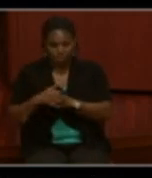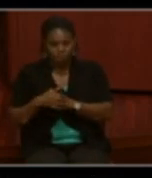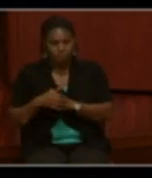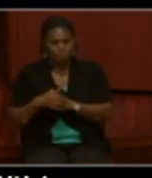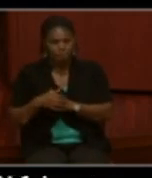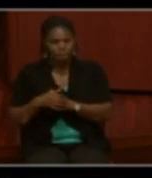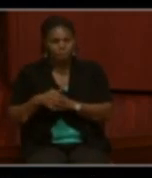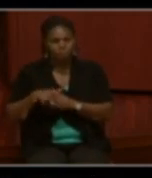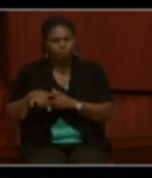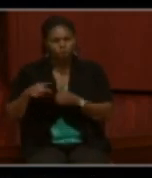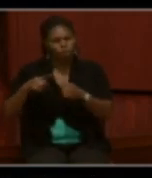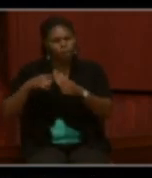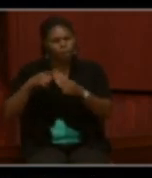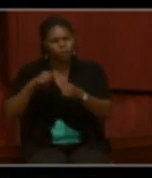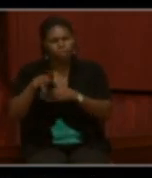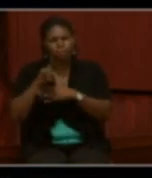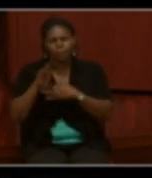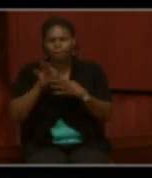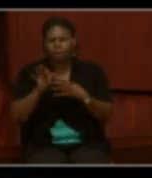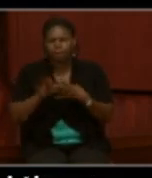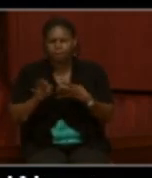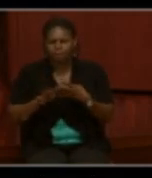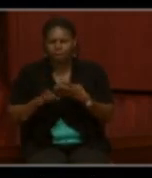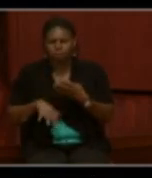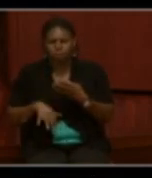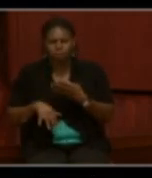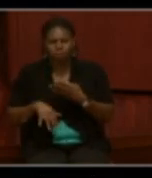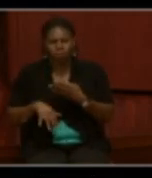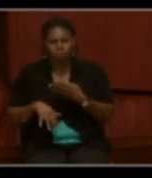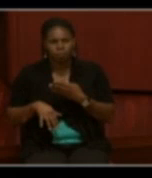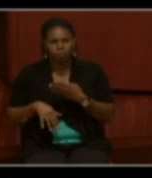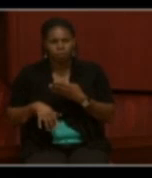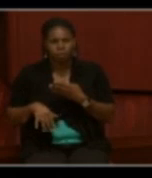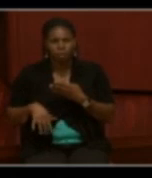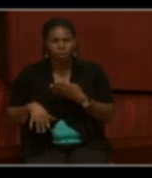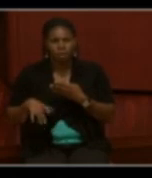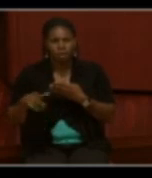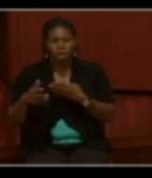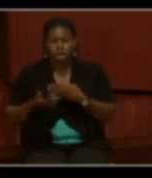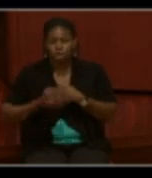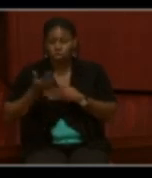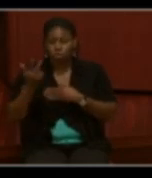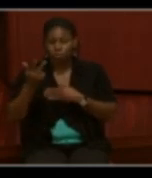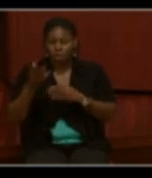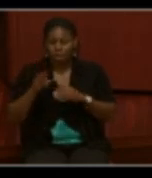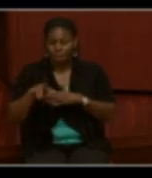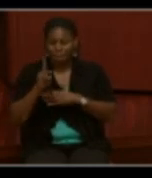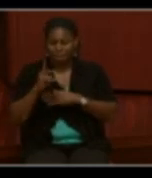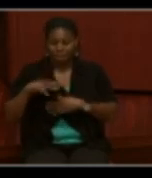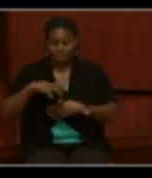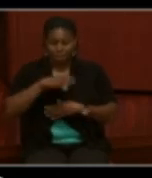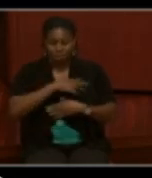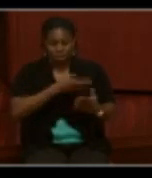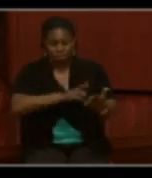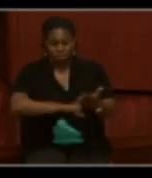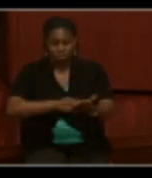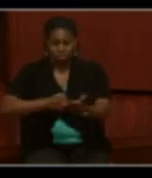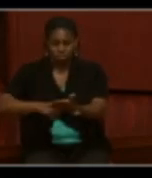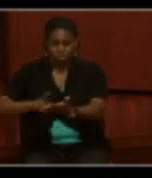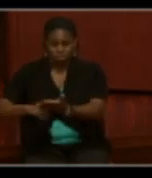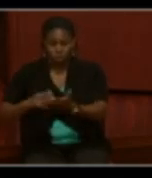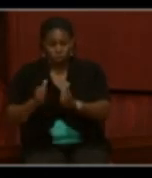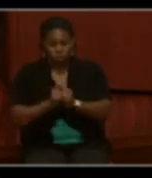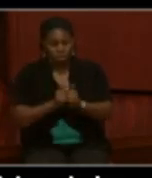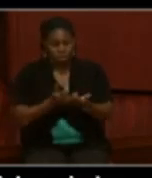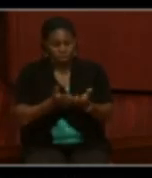On this first Freedman's Bank account, it states, a draft signed by three of the banking committee, accompanied with the passbook,